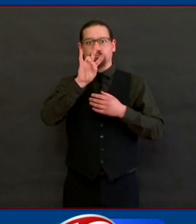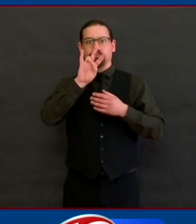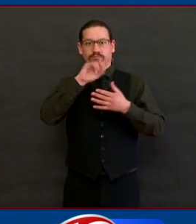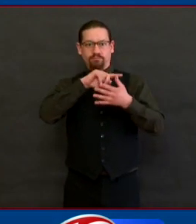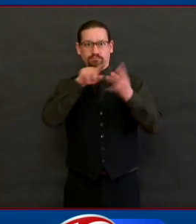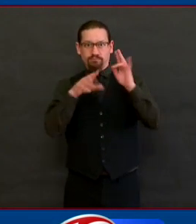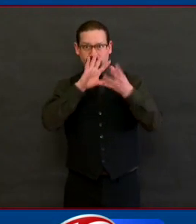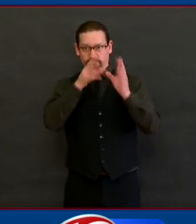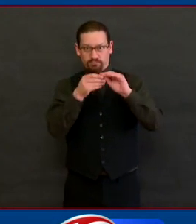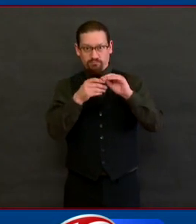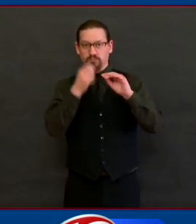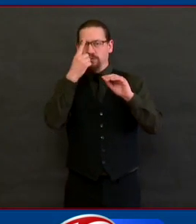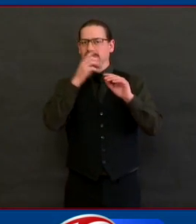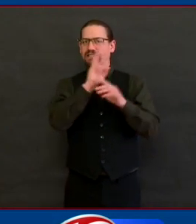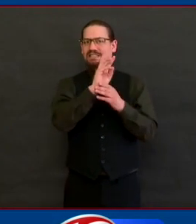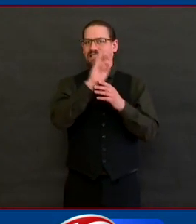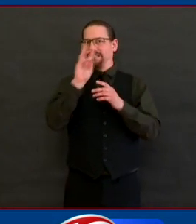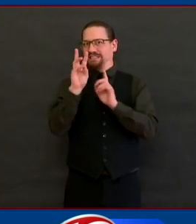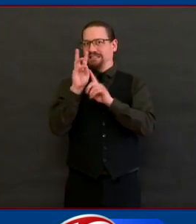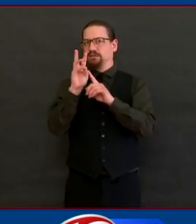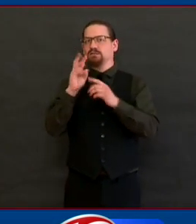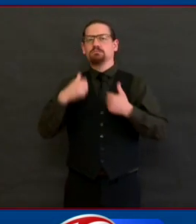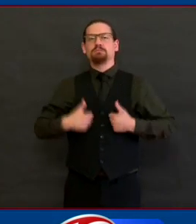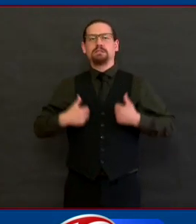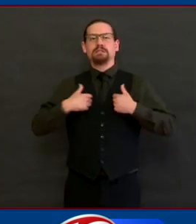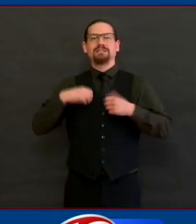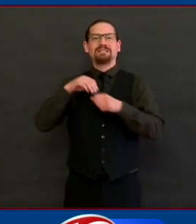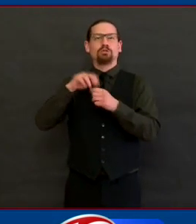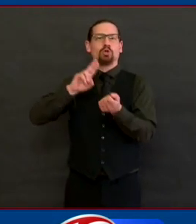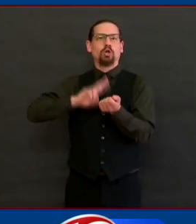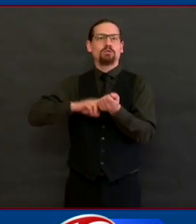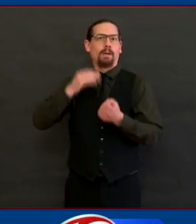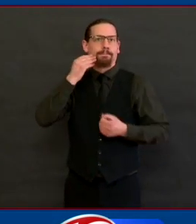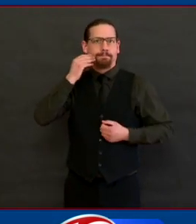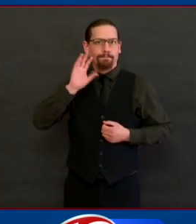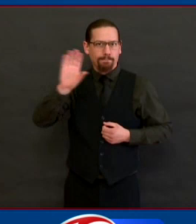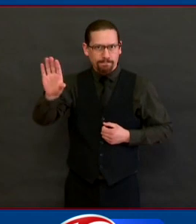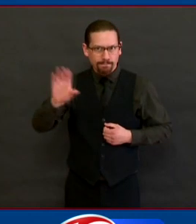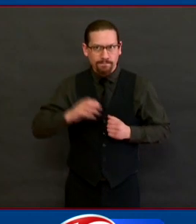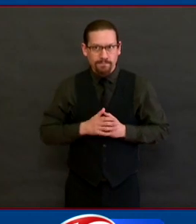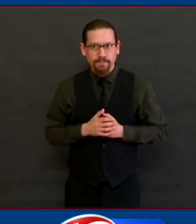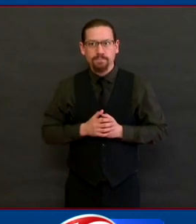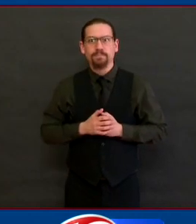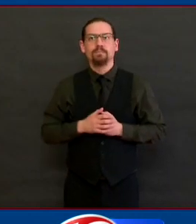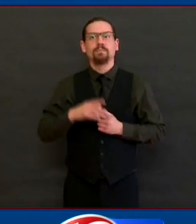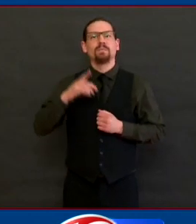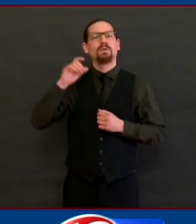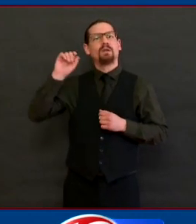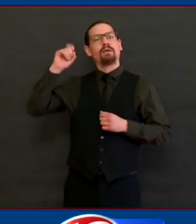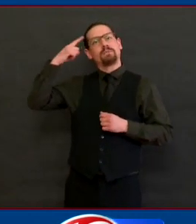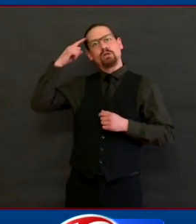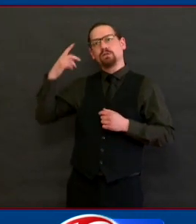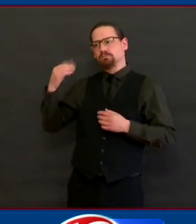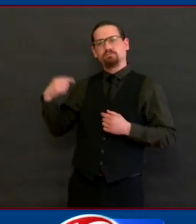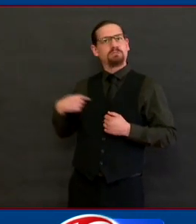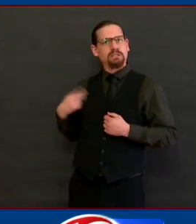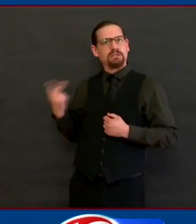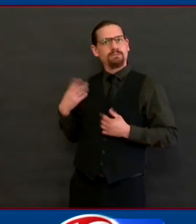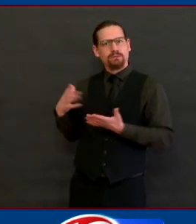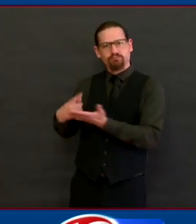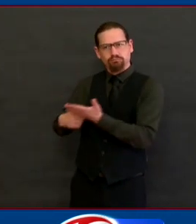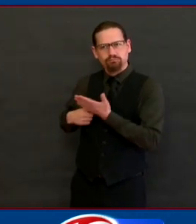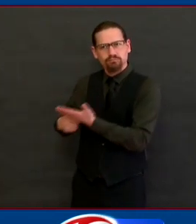residents. As the governor and I have discussed, nursing homes and other congregate care